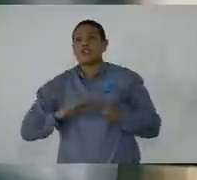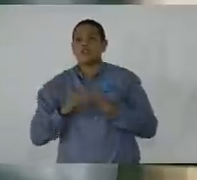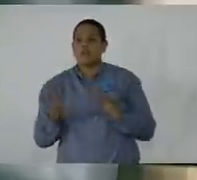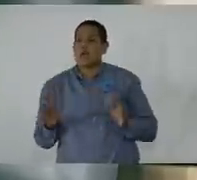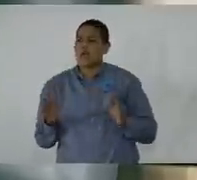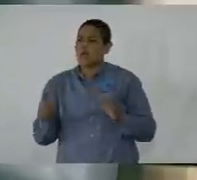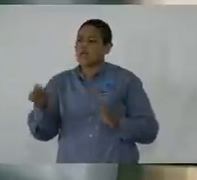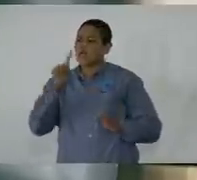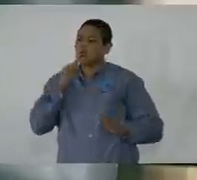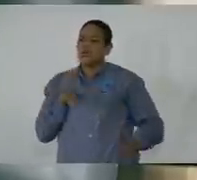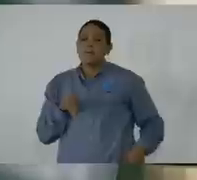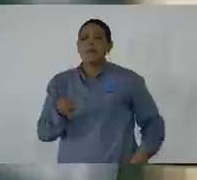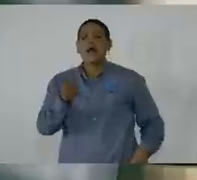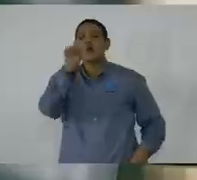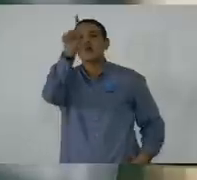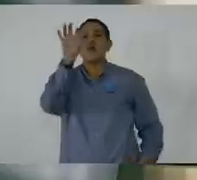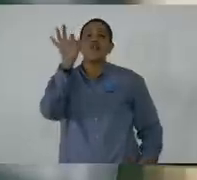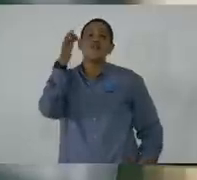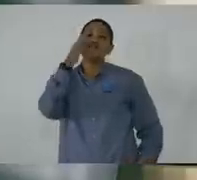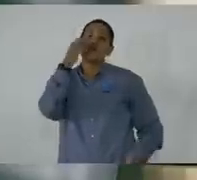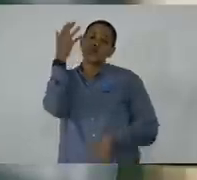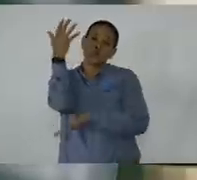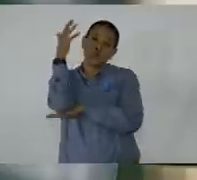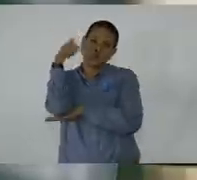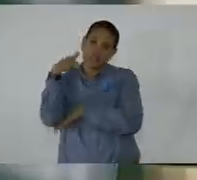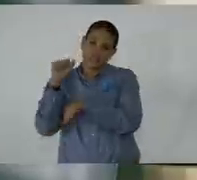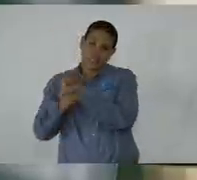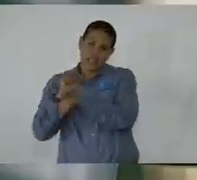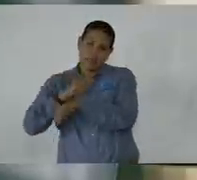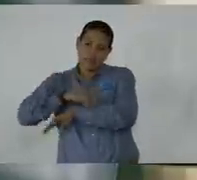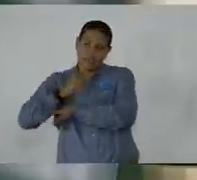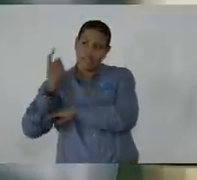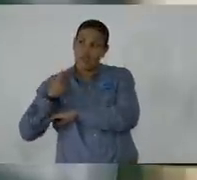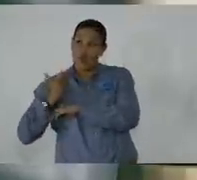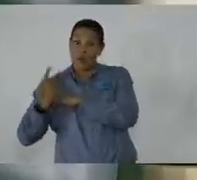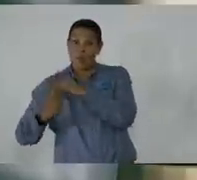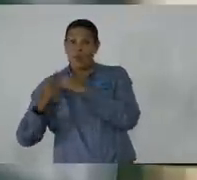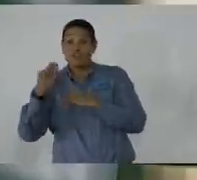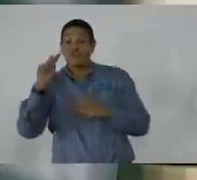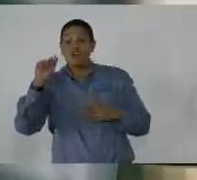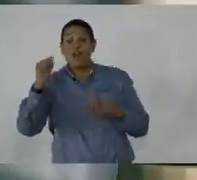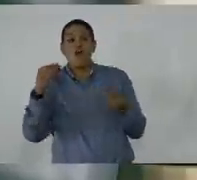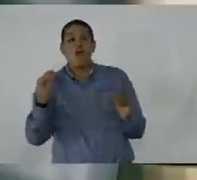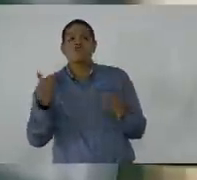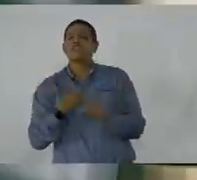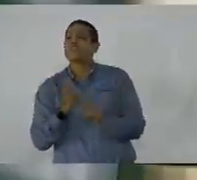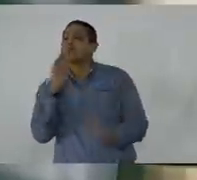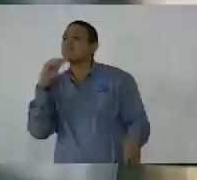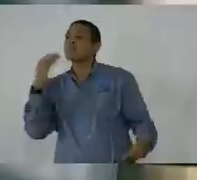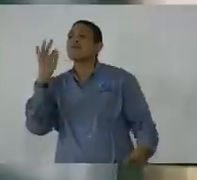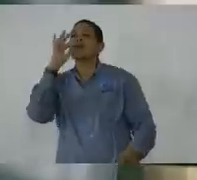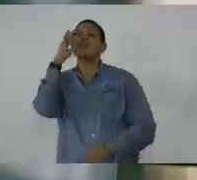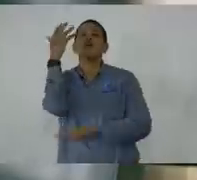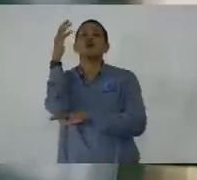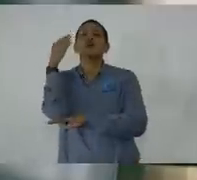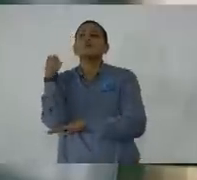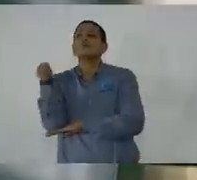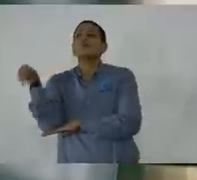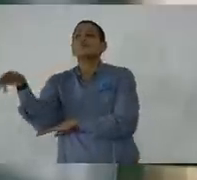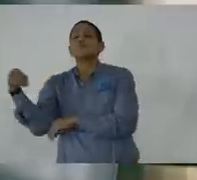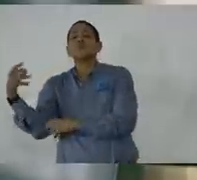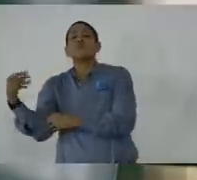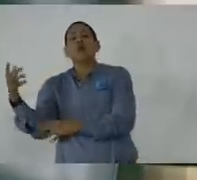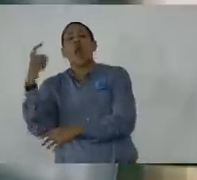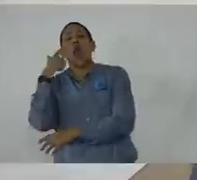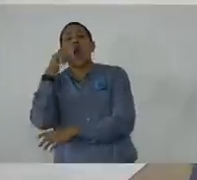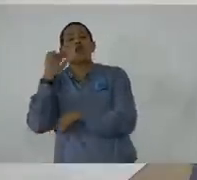plant at least one fruit tree this Labor Day. Our parish RADA offices provide fruit trees and seedlings, and they will do so